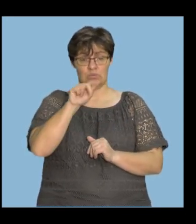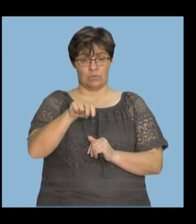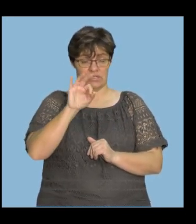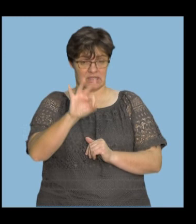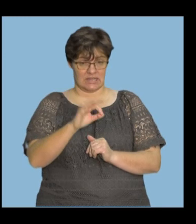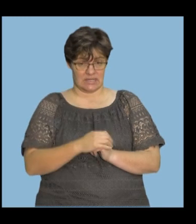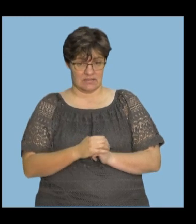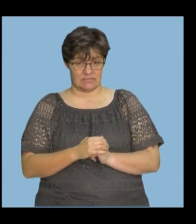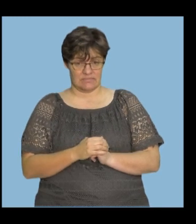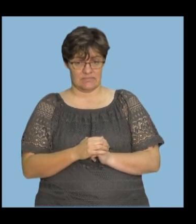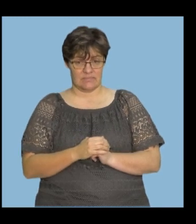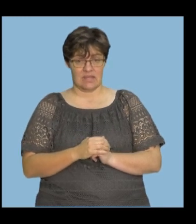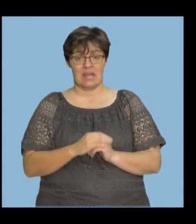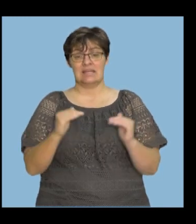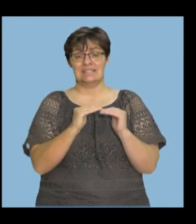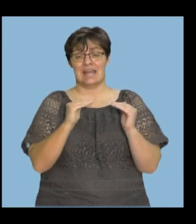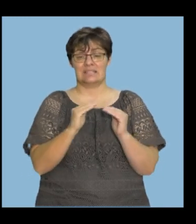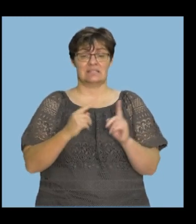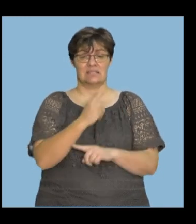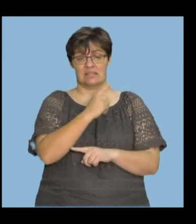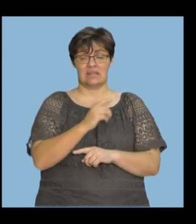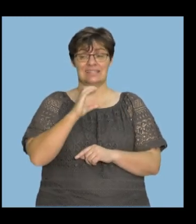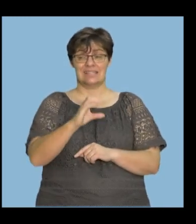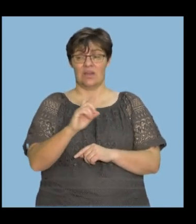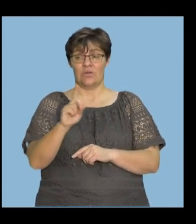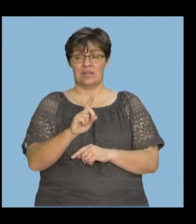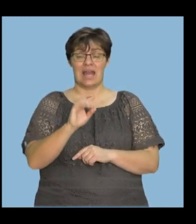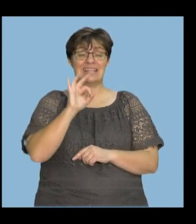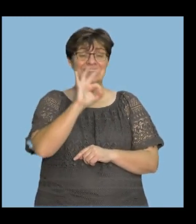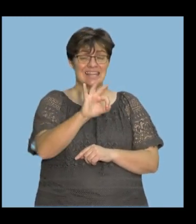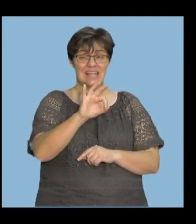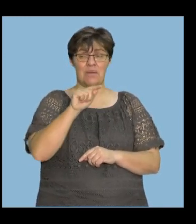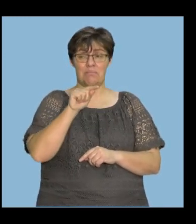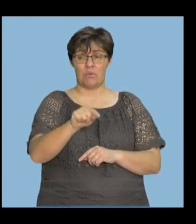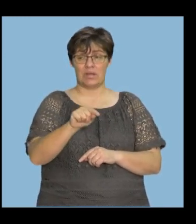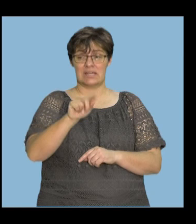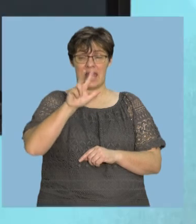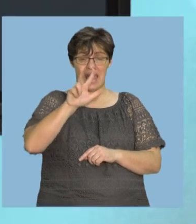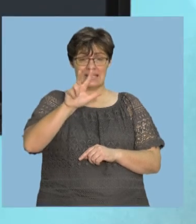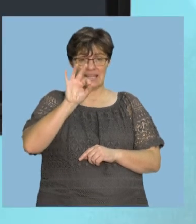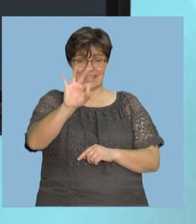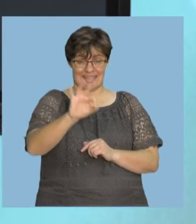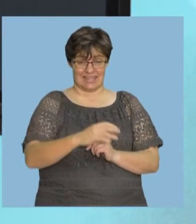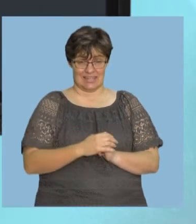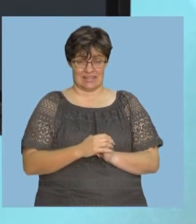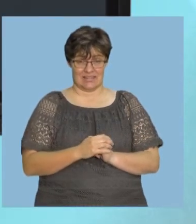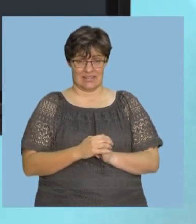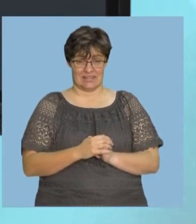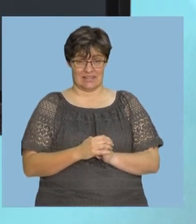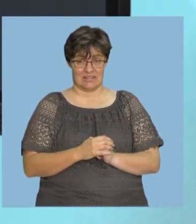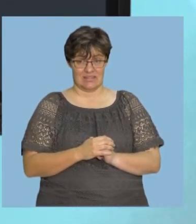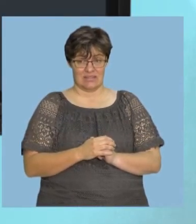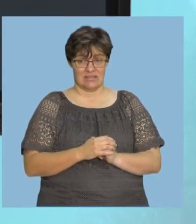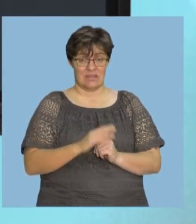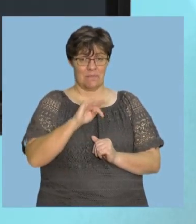2.3. And the standard deviation for bank C is 3.83. So we have the